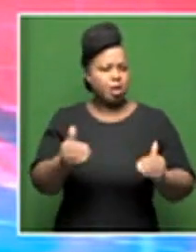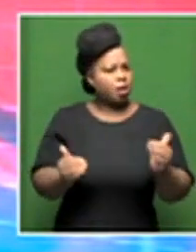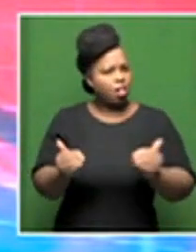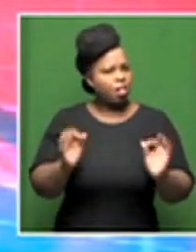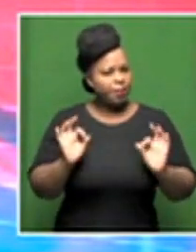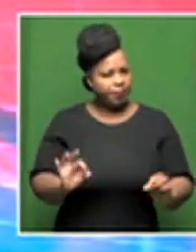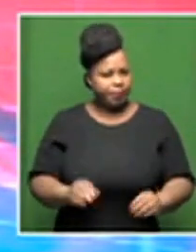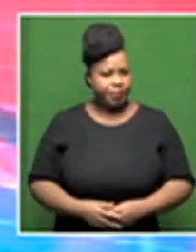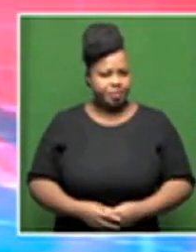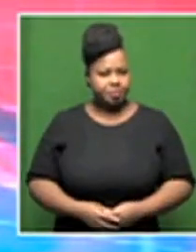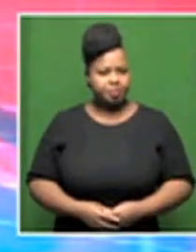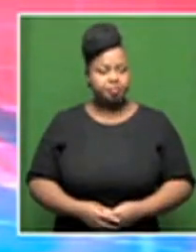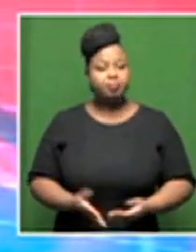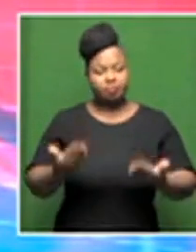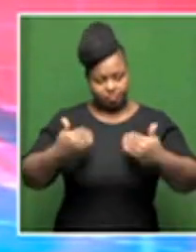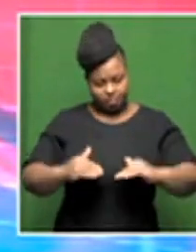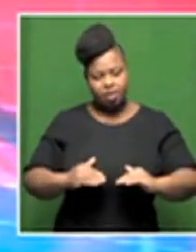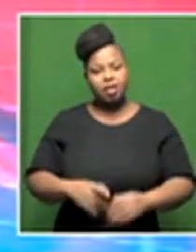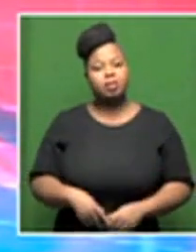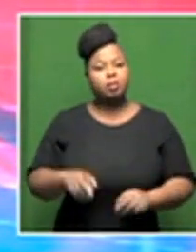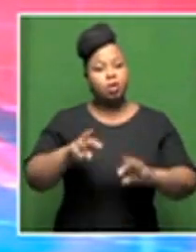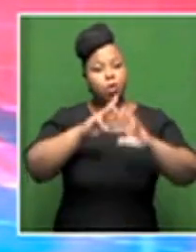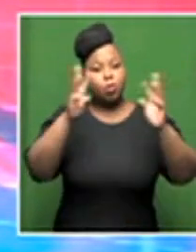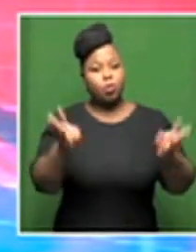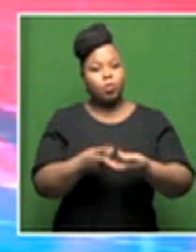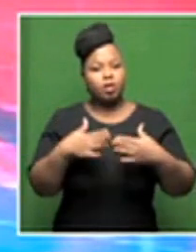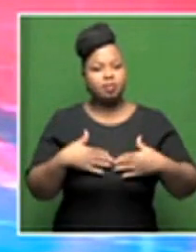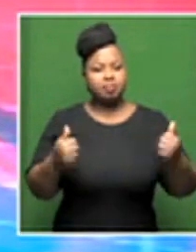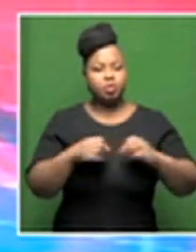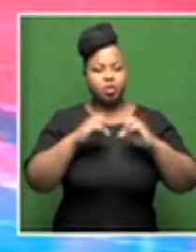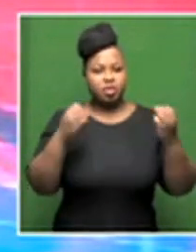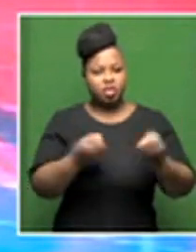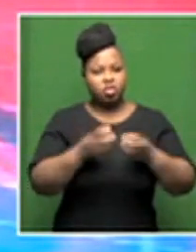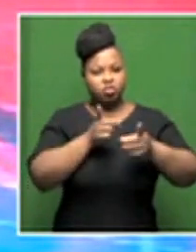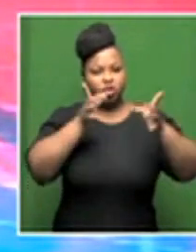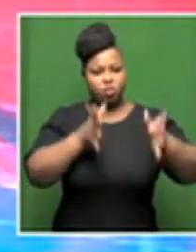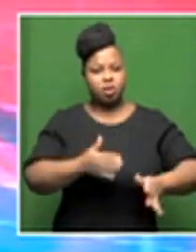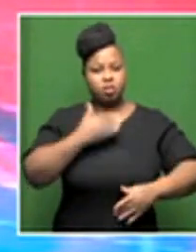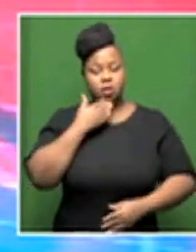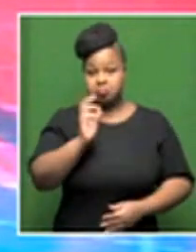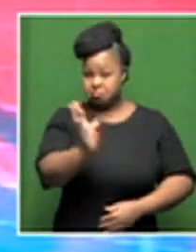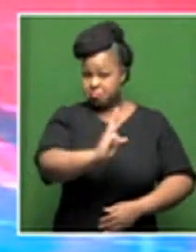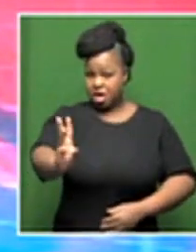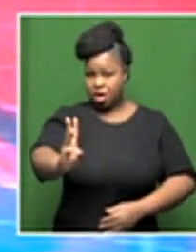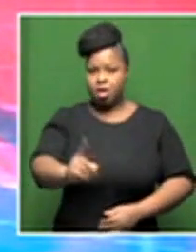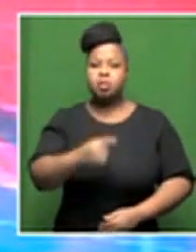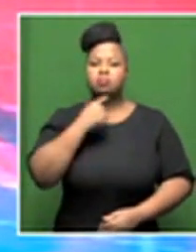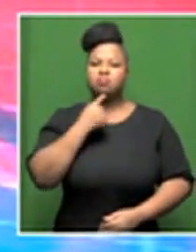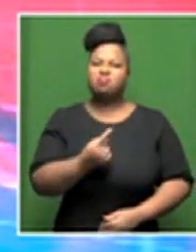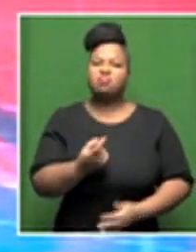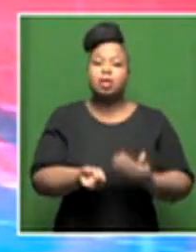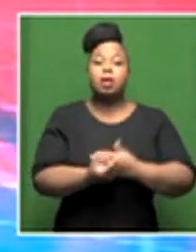are not maintained. We then listen to the World Health Organization's Director General's warning about